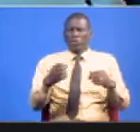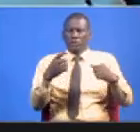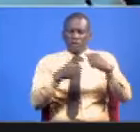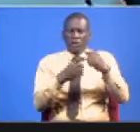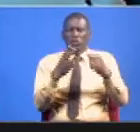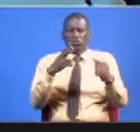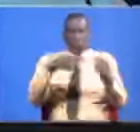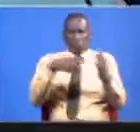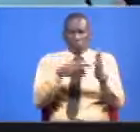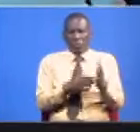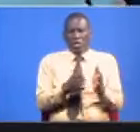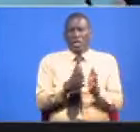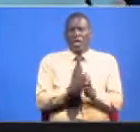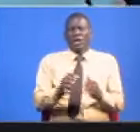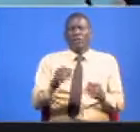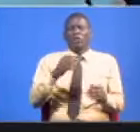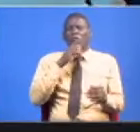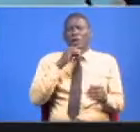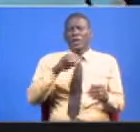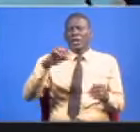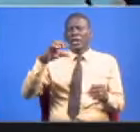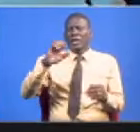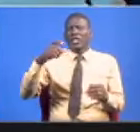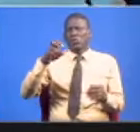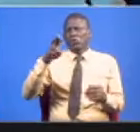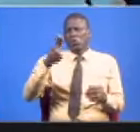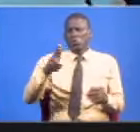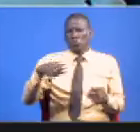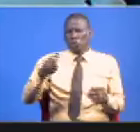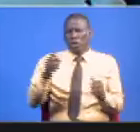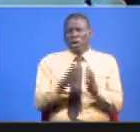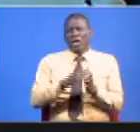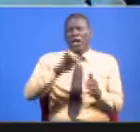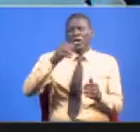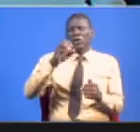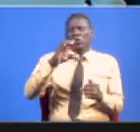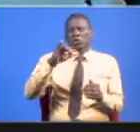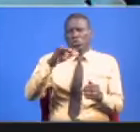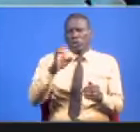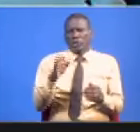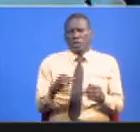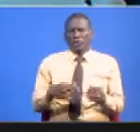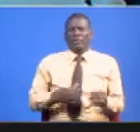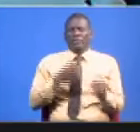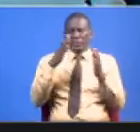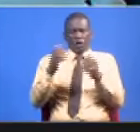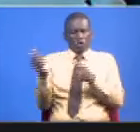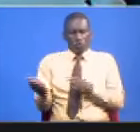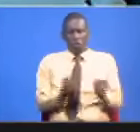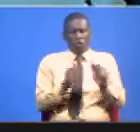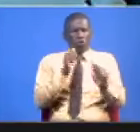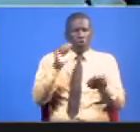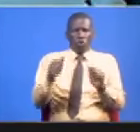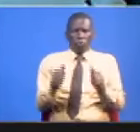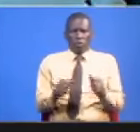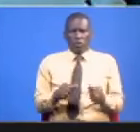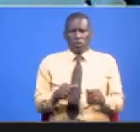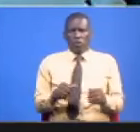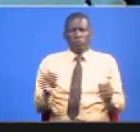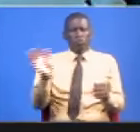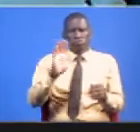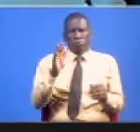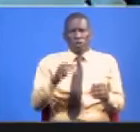Gisheru Kimani alishinda na alama 61, huku Joyce Wanjiru akishinda taji la mwanagofu mgeni. Mchuano huo ulikuwa kumpa mkwaheri na